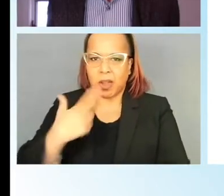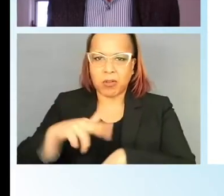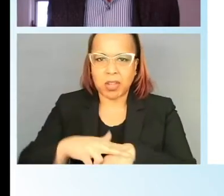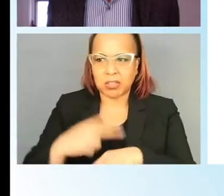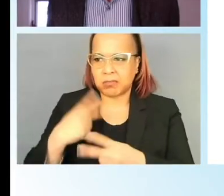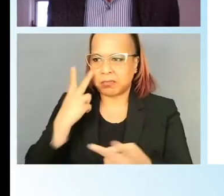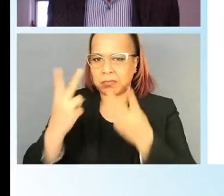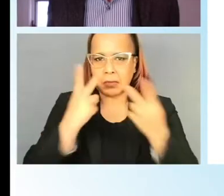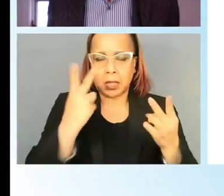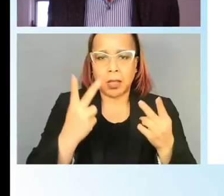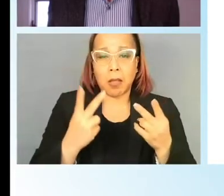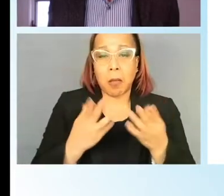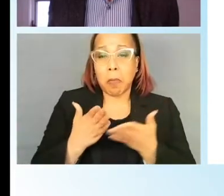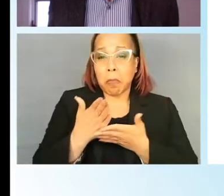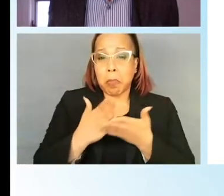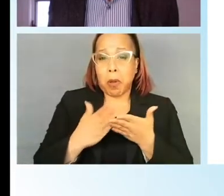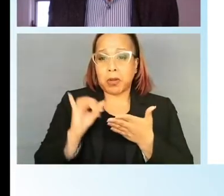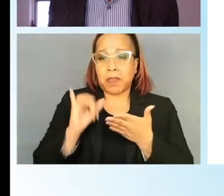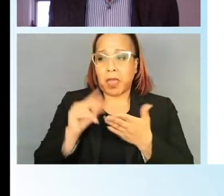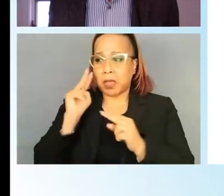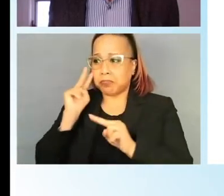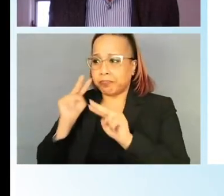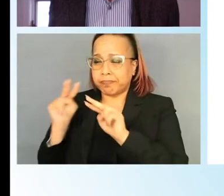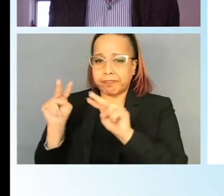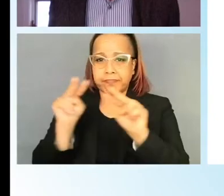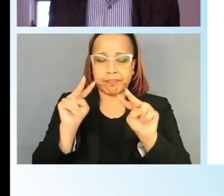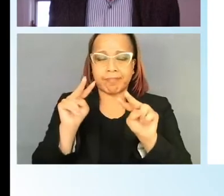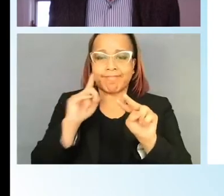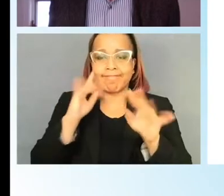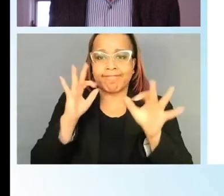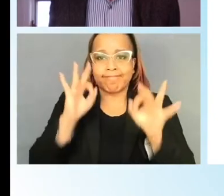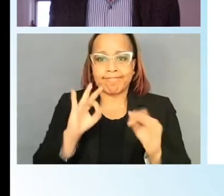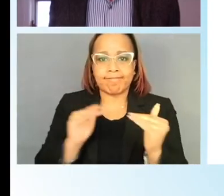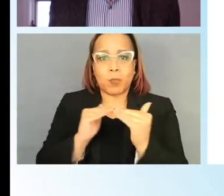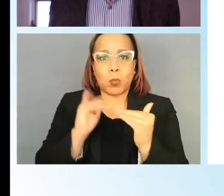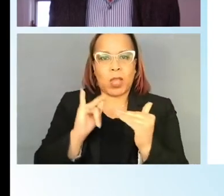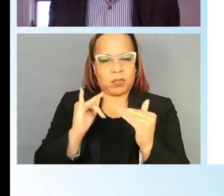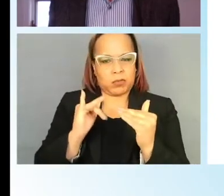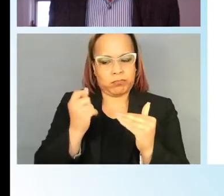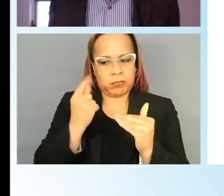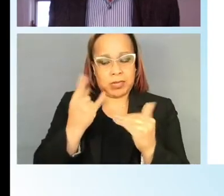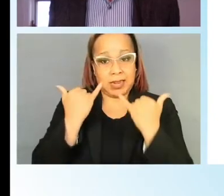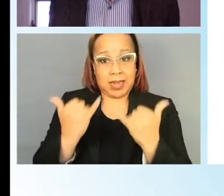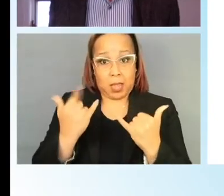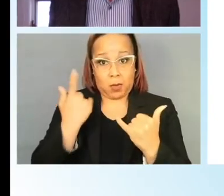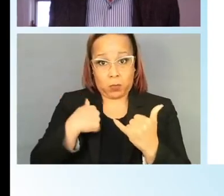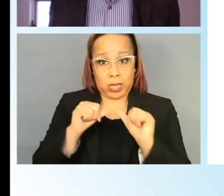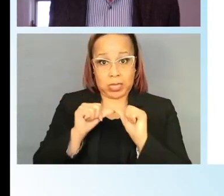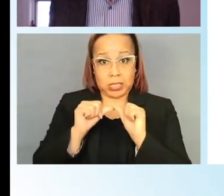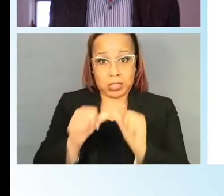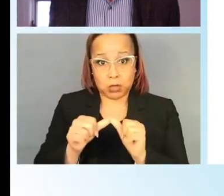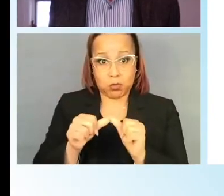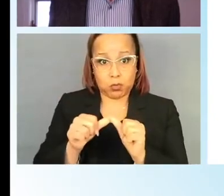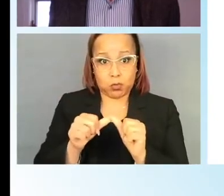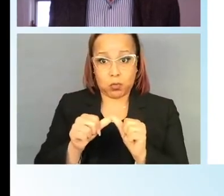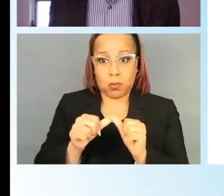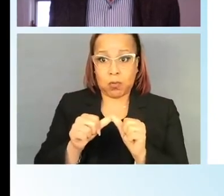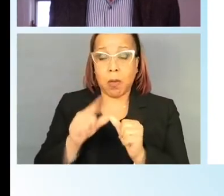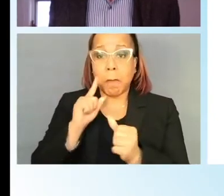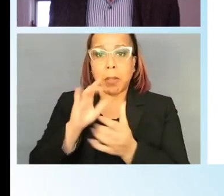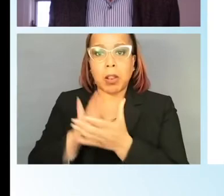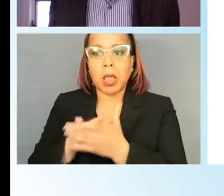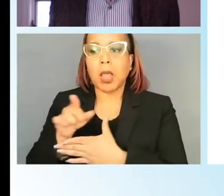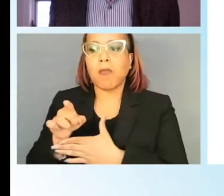of the reckoning that we have to come to terms with now is that if we continue to believe in half-truths, or